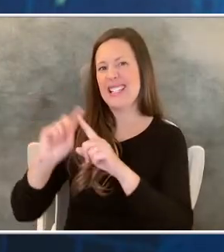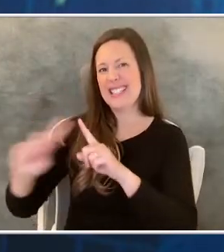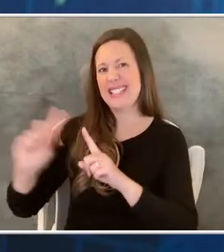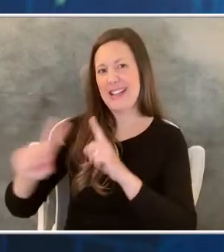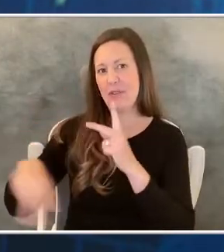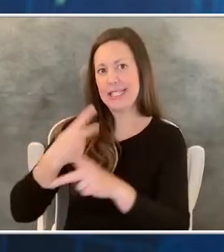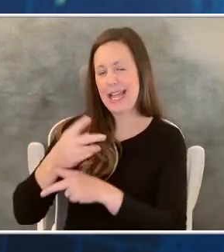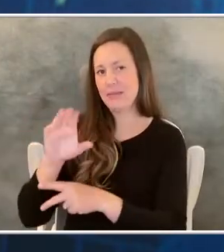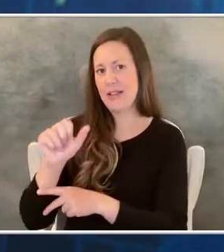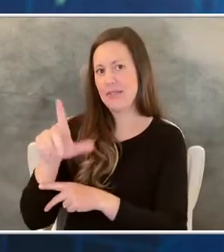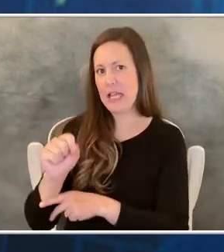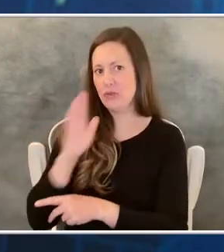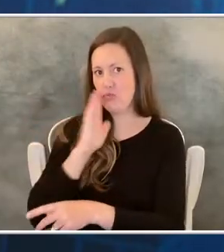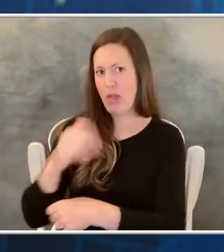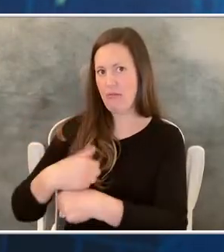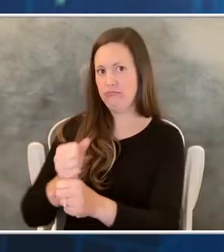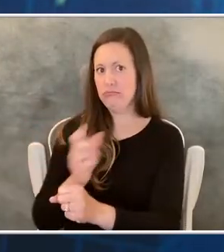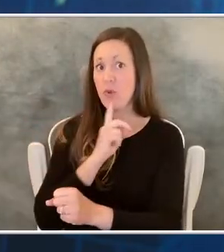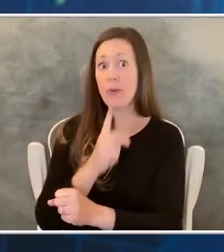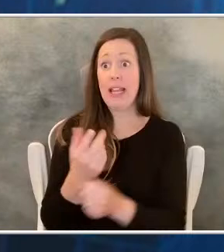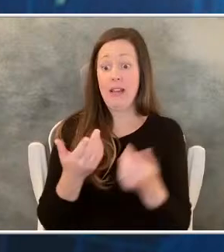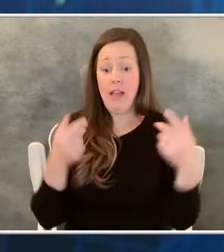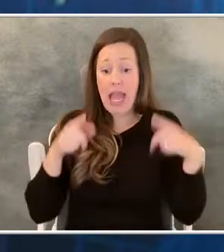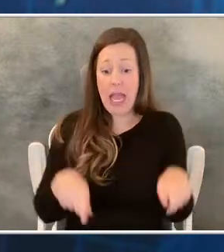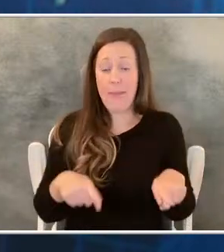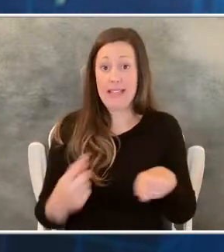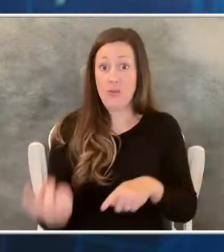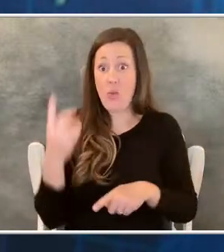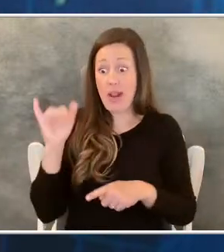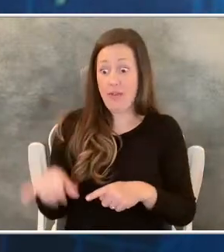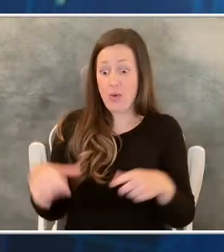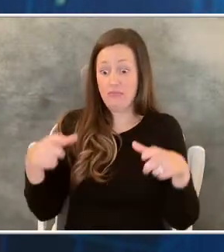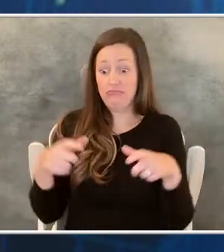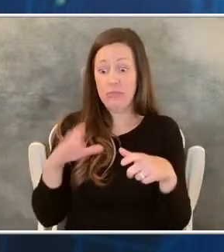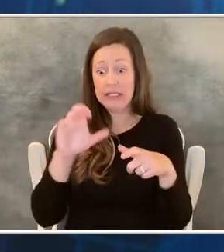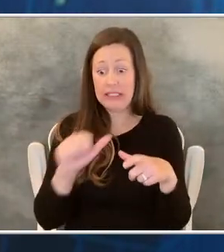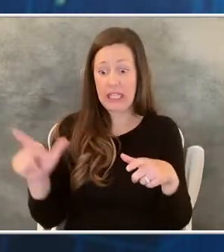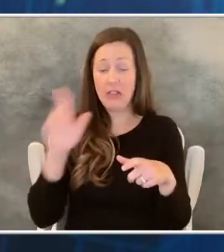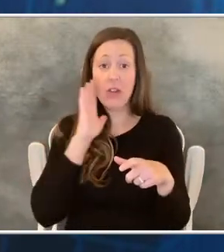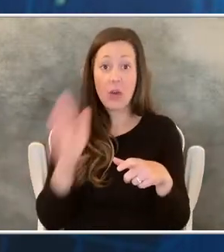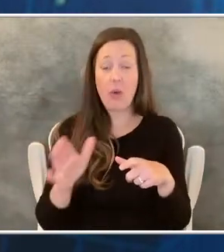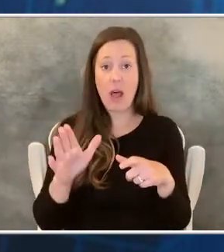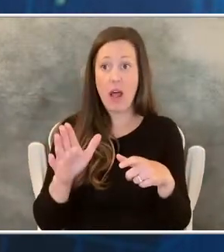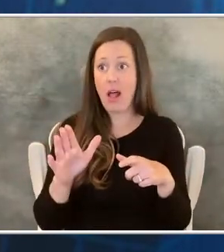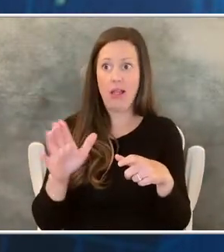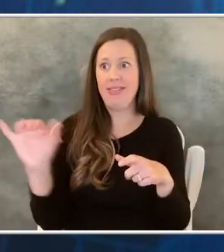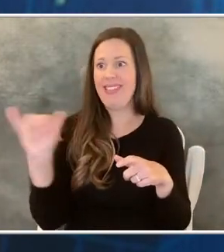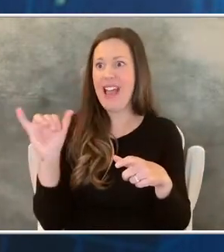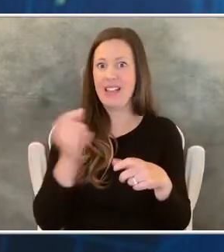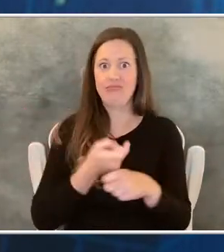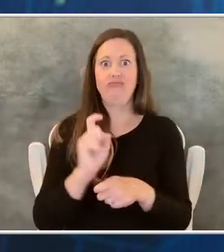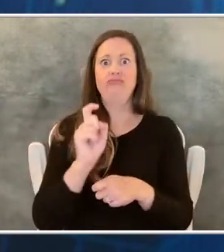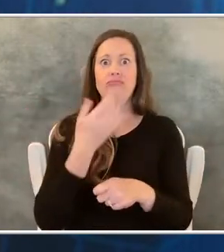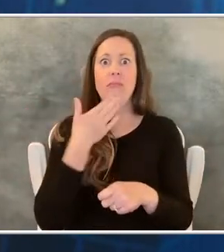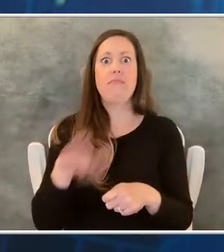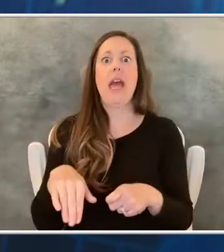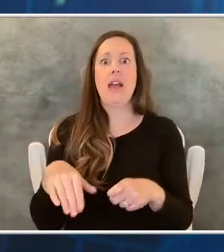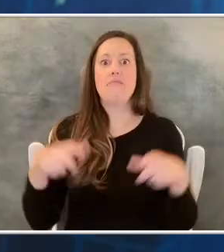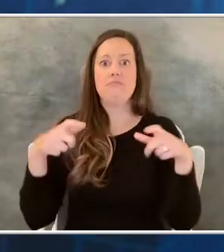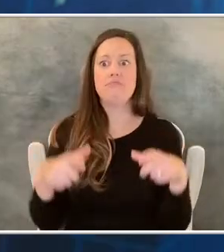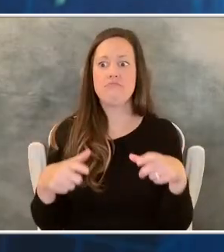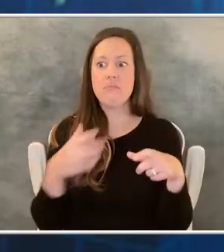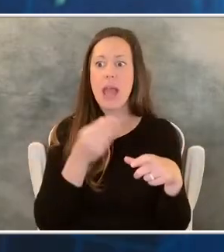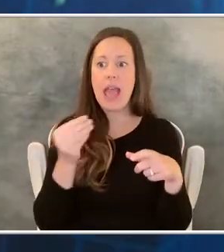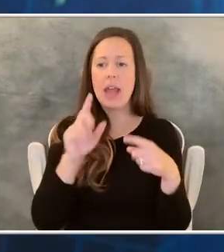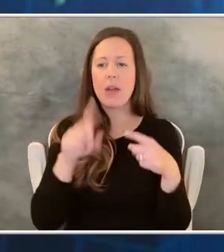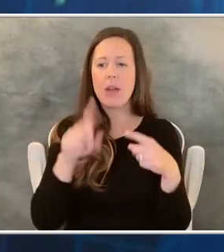what happens is one of these early cells goes bad. And when it goes bad, then it